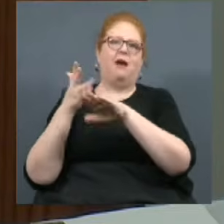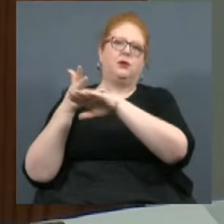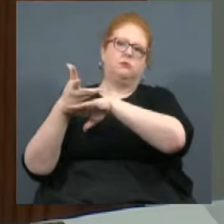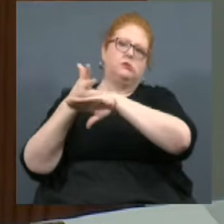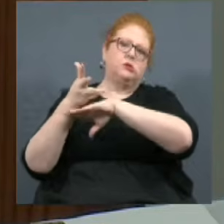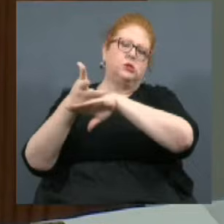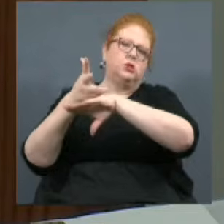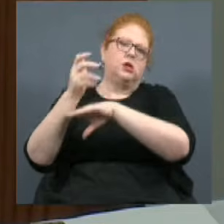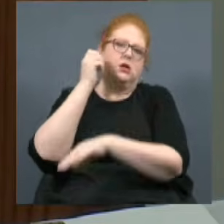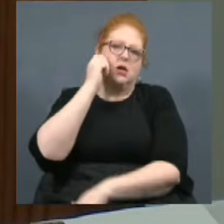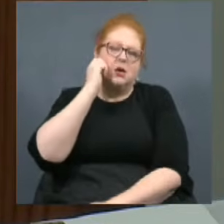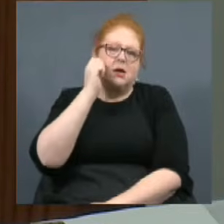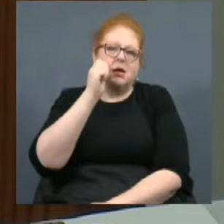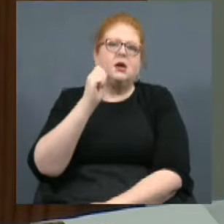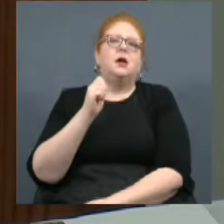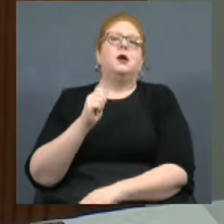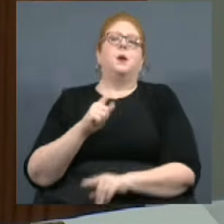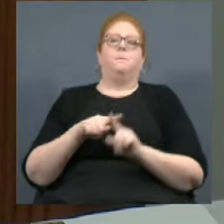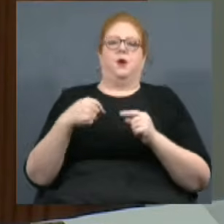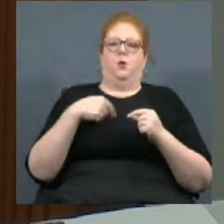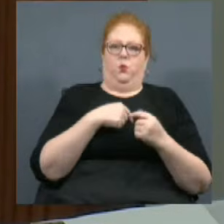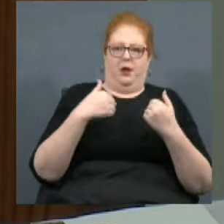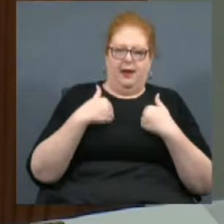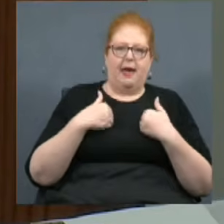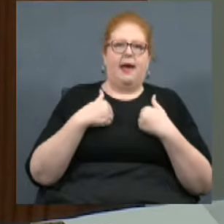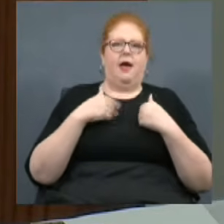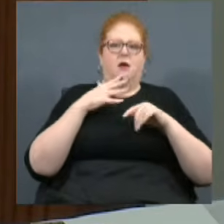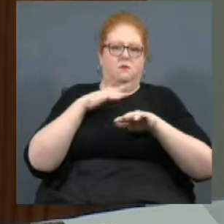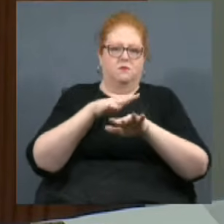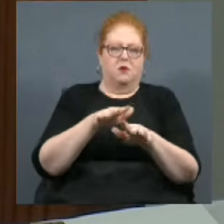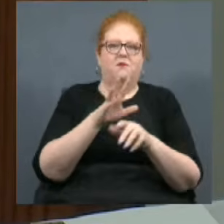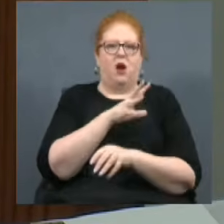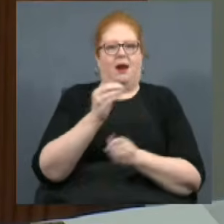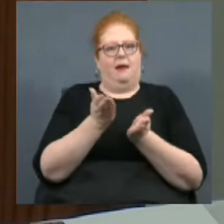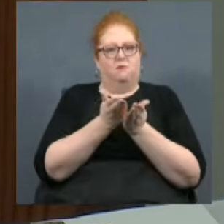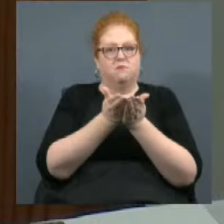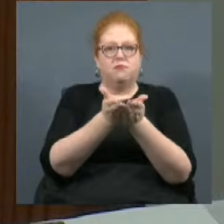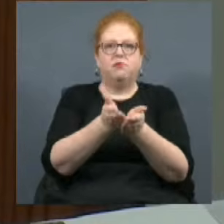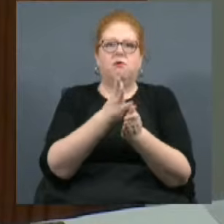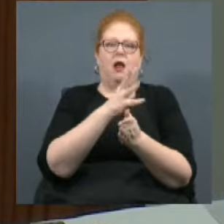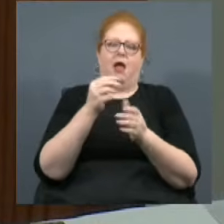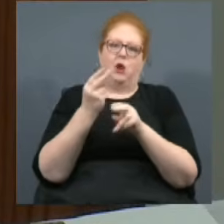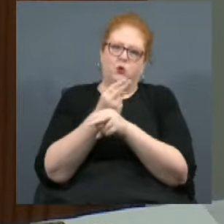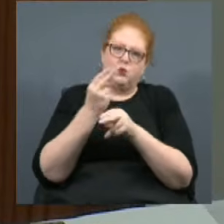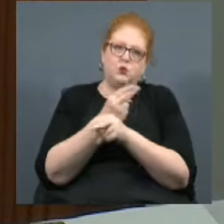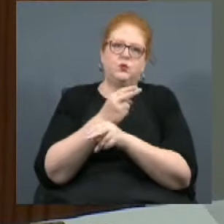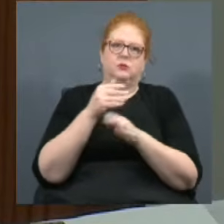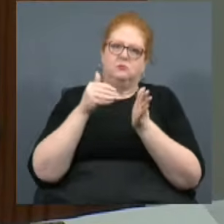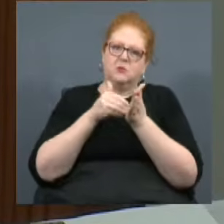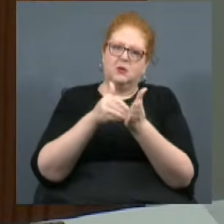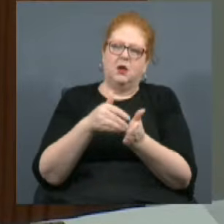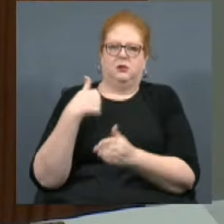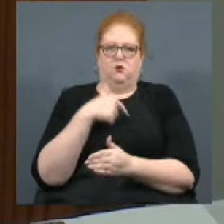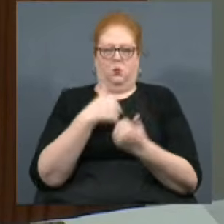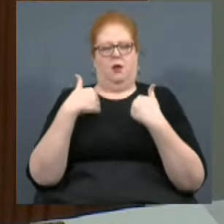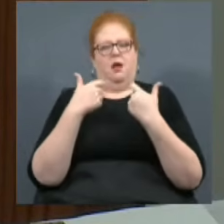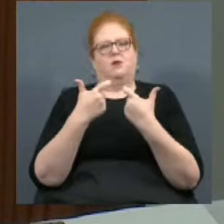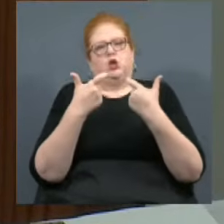why this is a lot of Monday morning quarterbacking, but we have got a huge liability issue on our hands, and that's